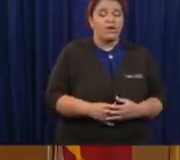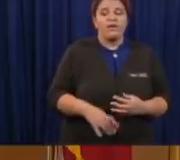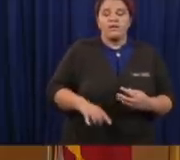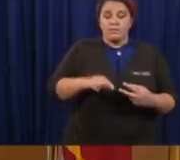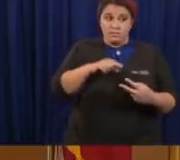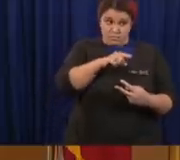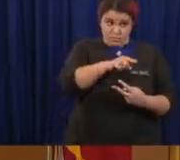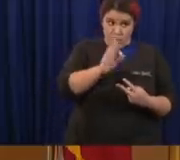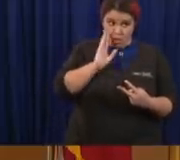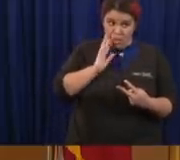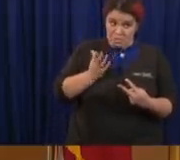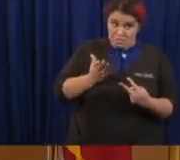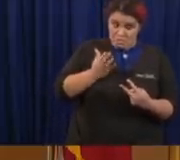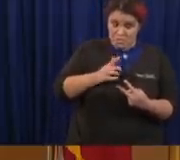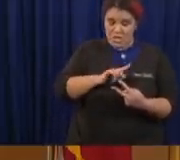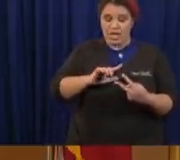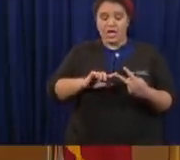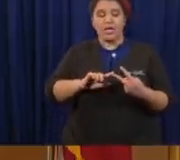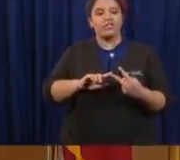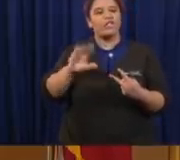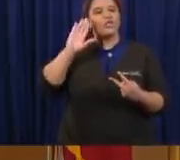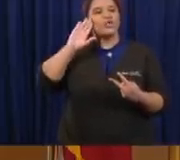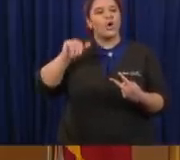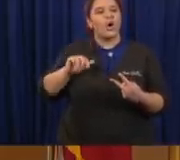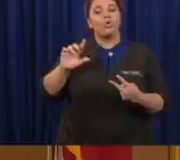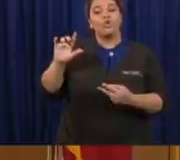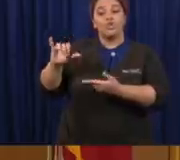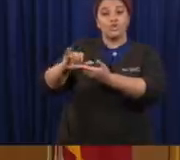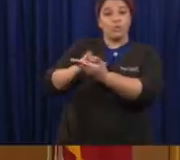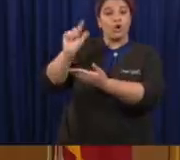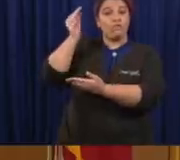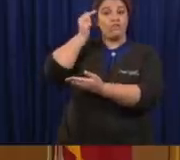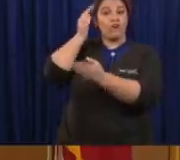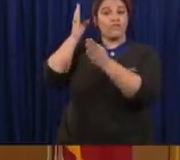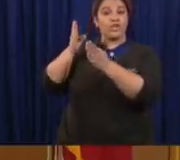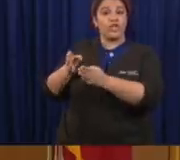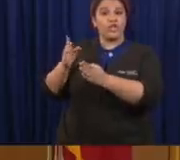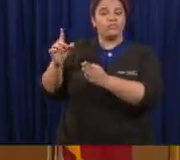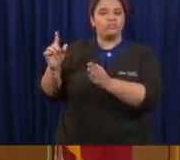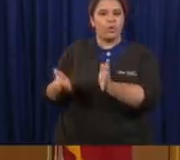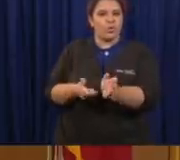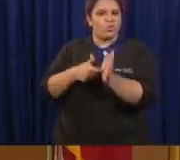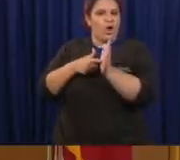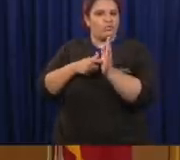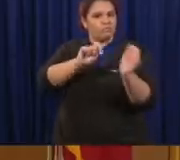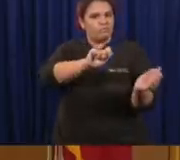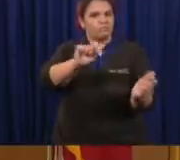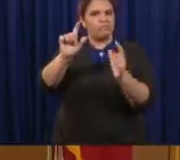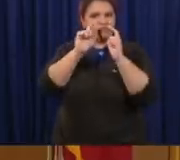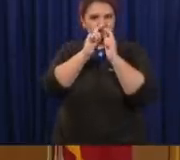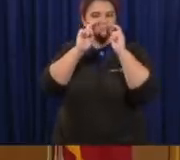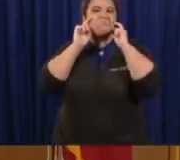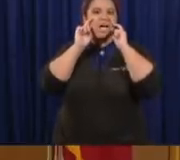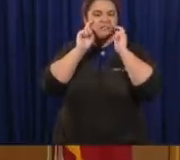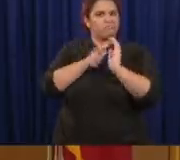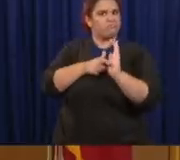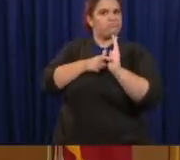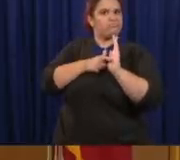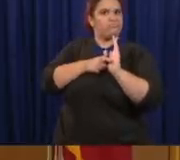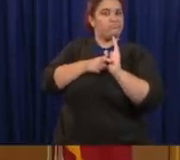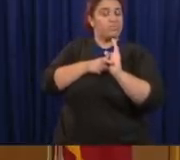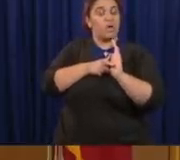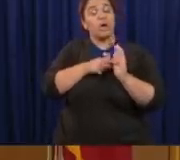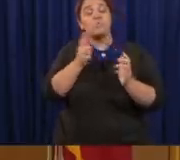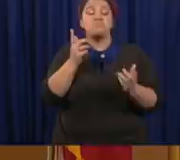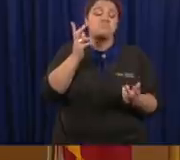masking order similar to Governor Cuomo did in New York? I mean, May 1st, is it going to be strongly suggested that we